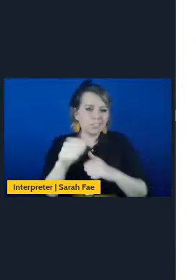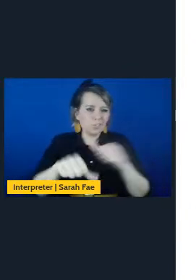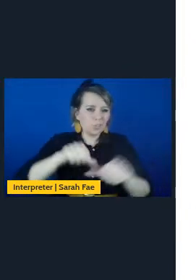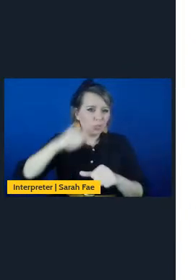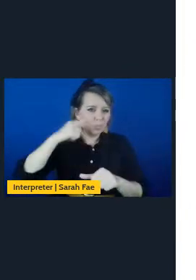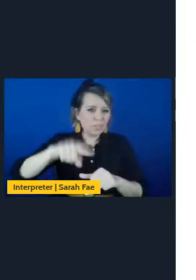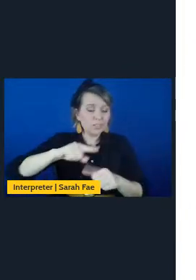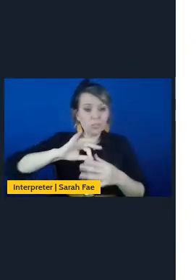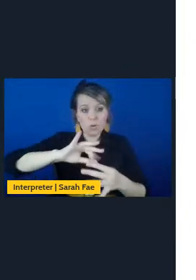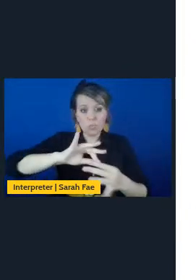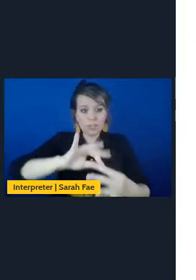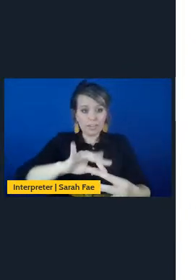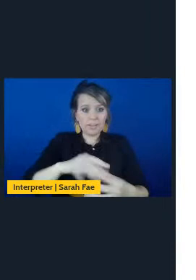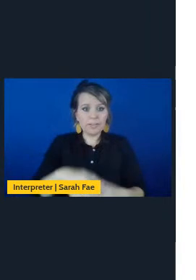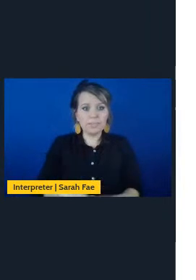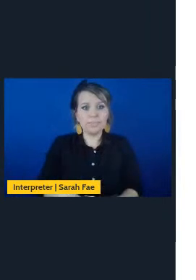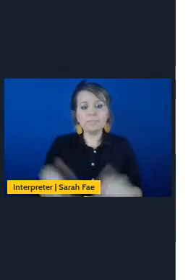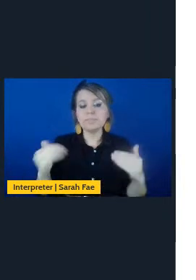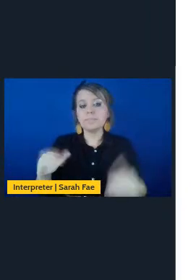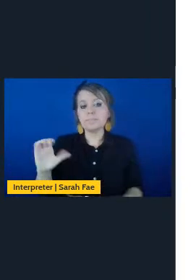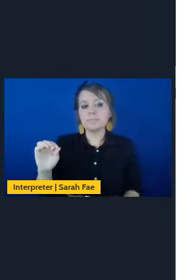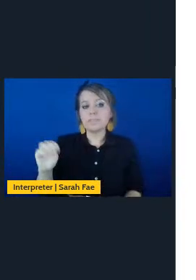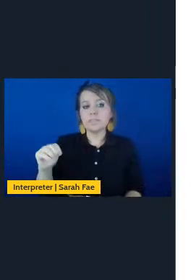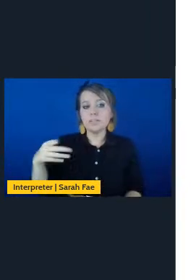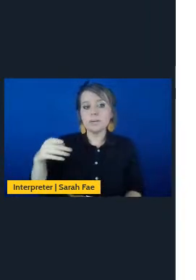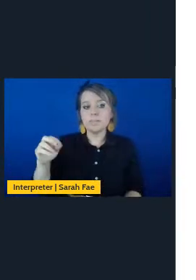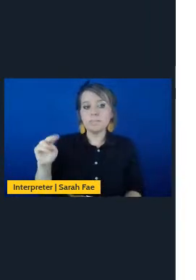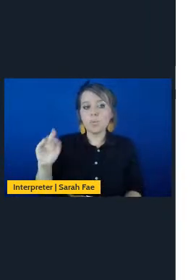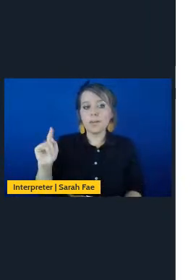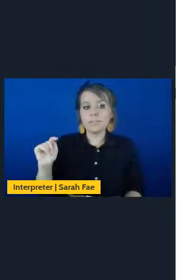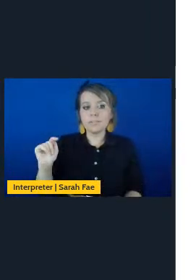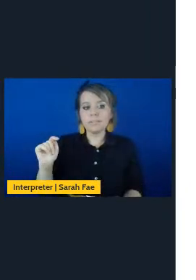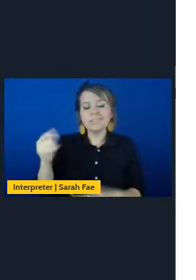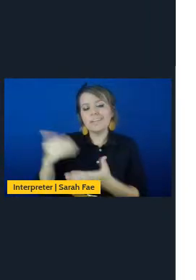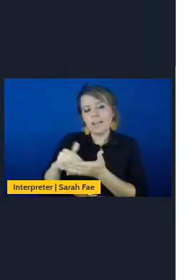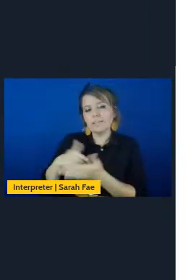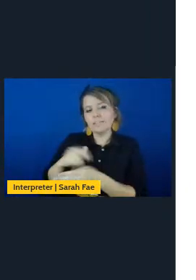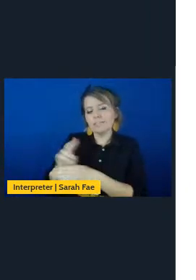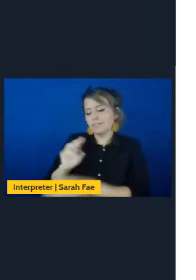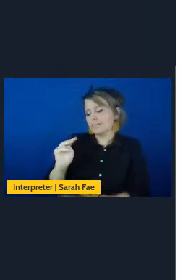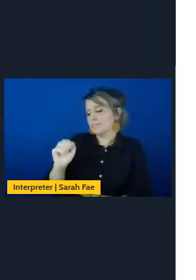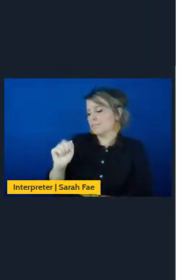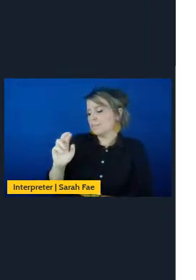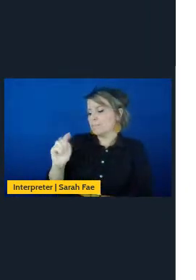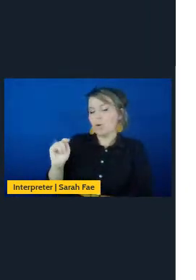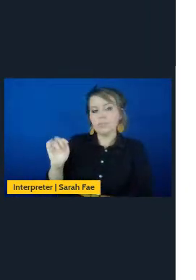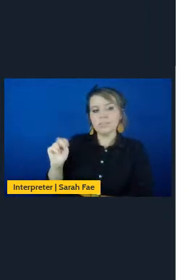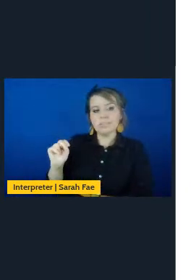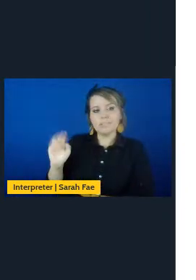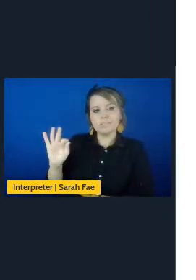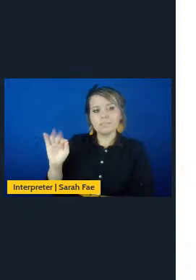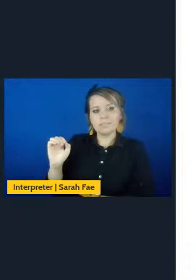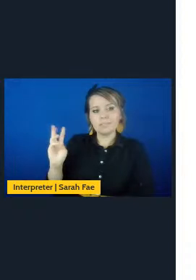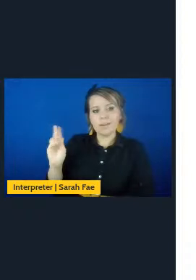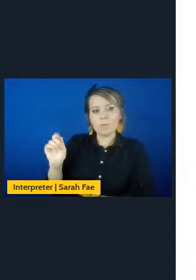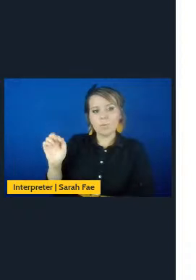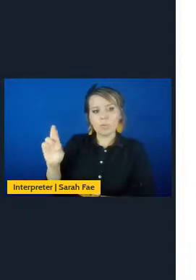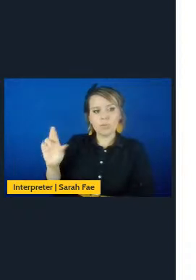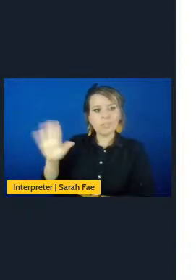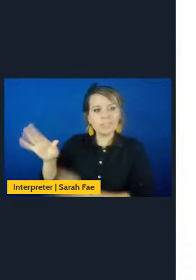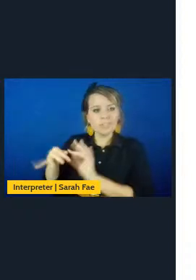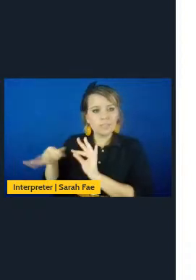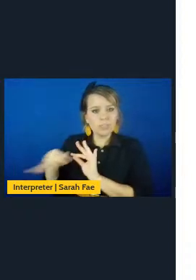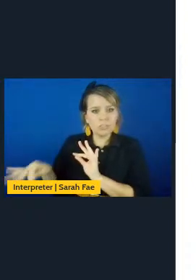a component, again, I use Martin Fowler's definition for that. Software components are things that are independently replaceable